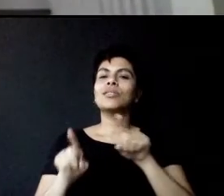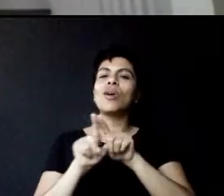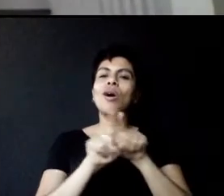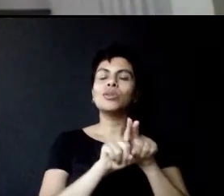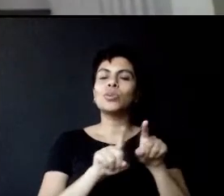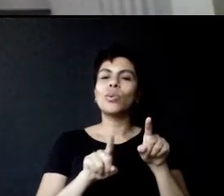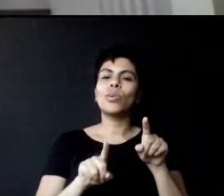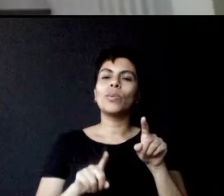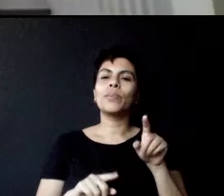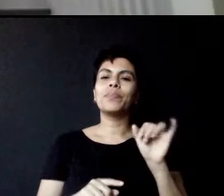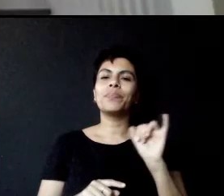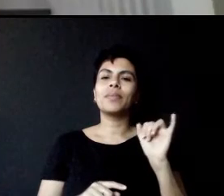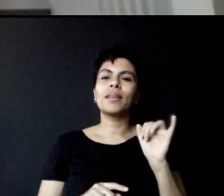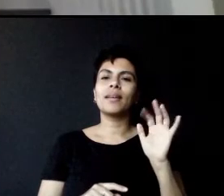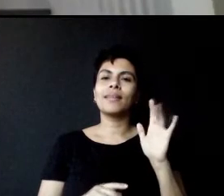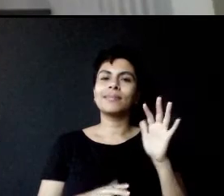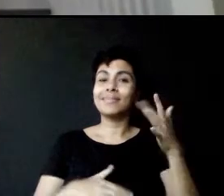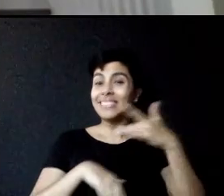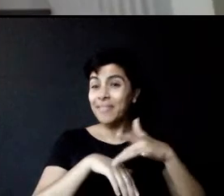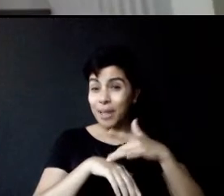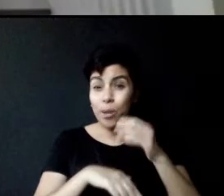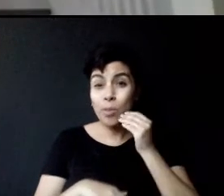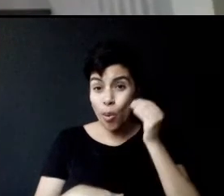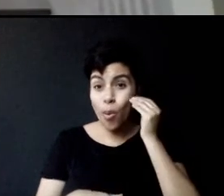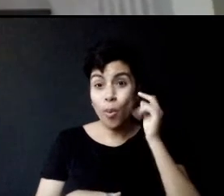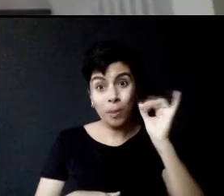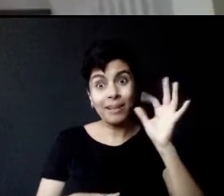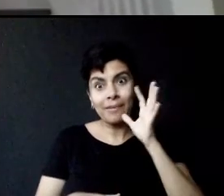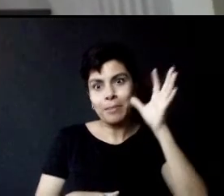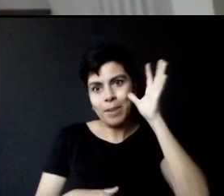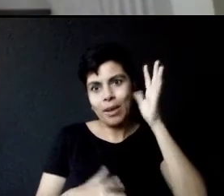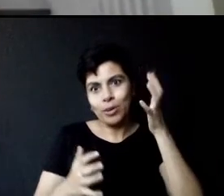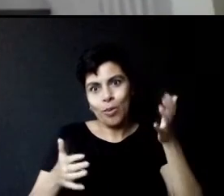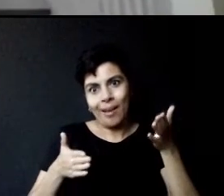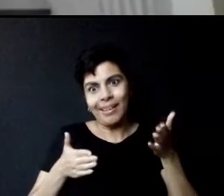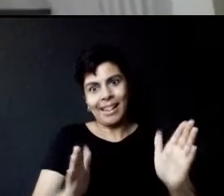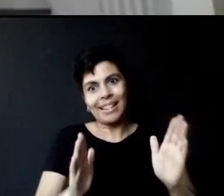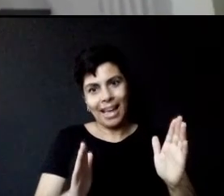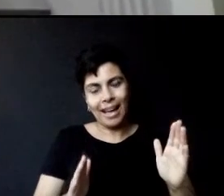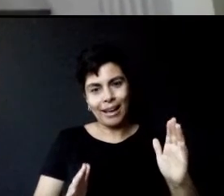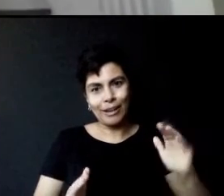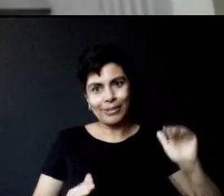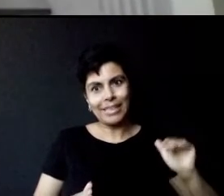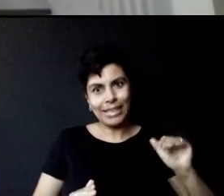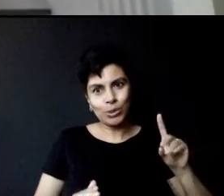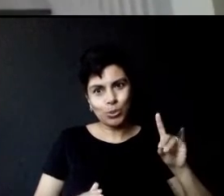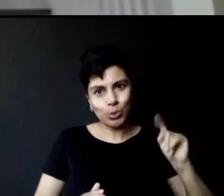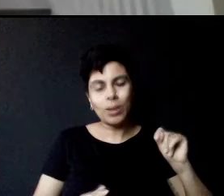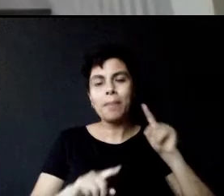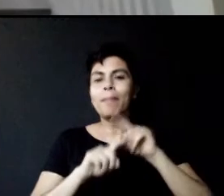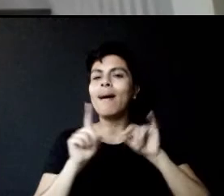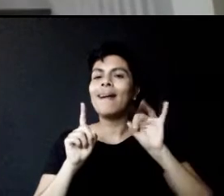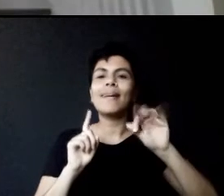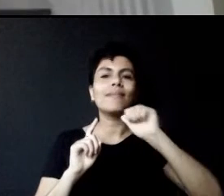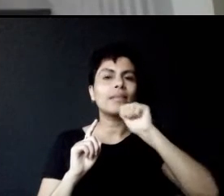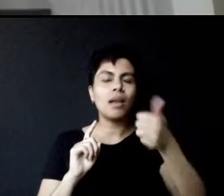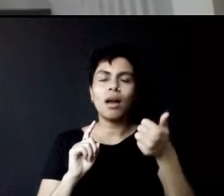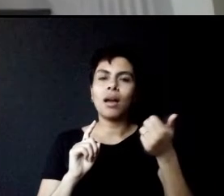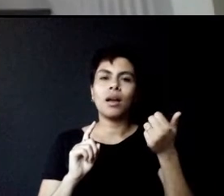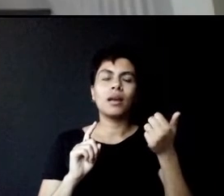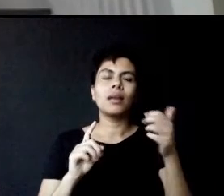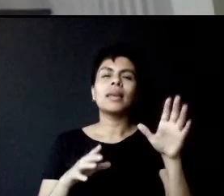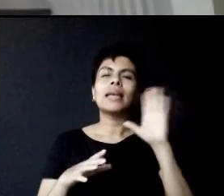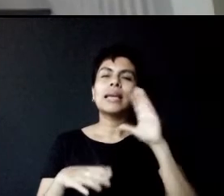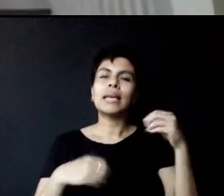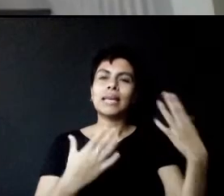It's also like something that is available at home if parents want to allow kids to do it. But even if not, like